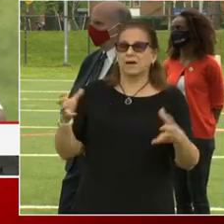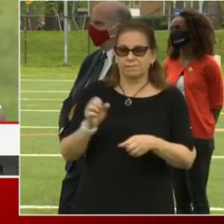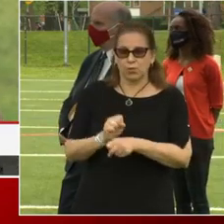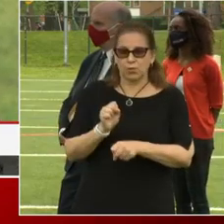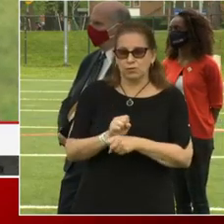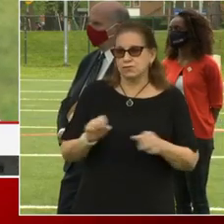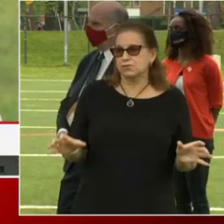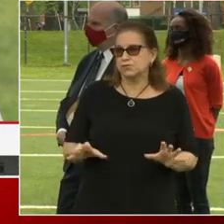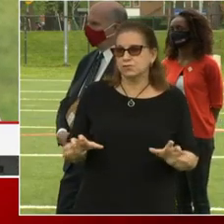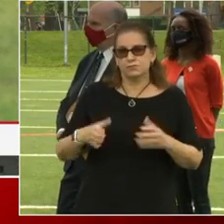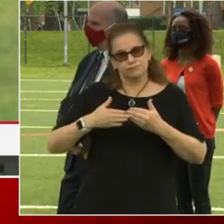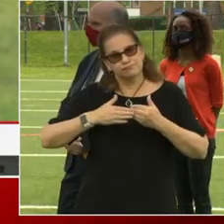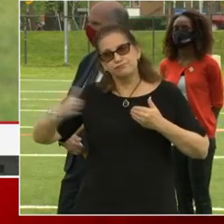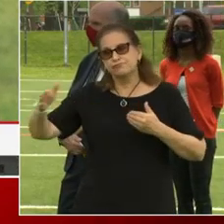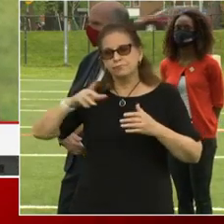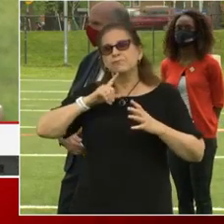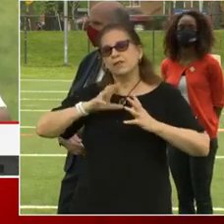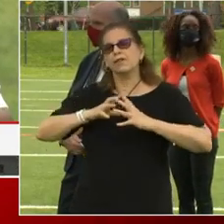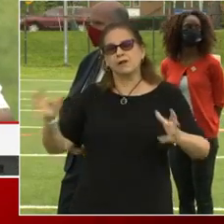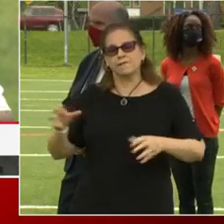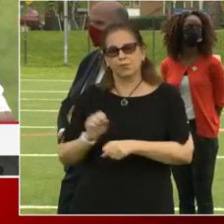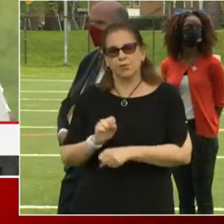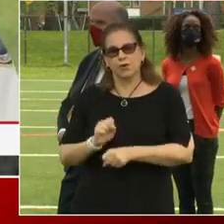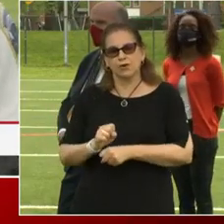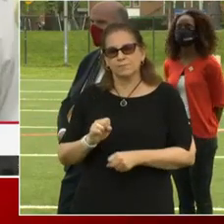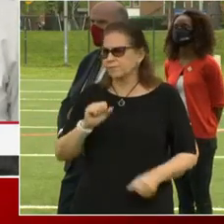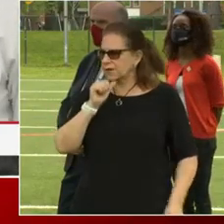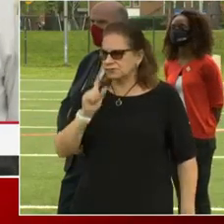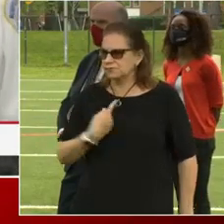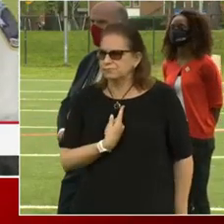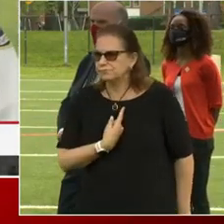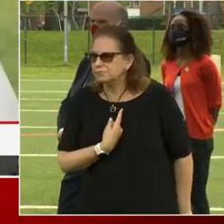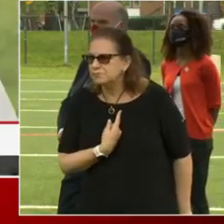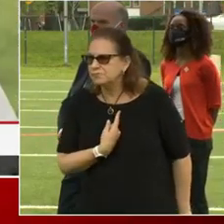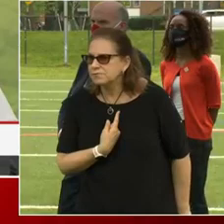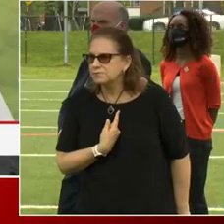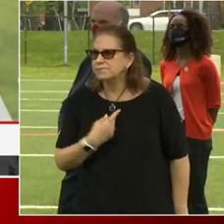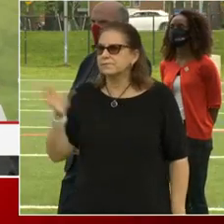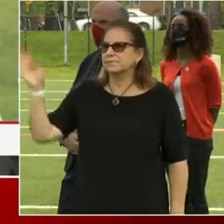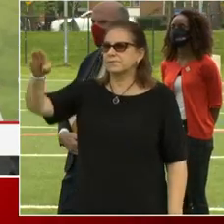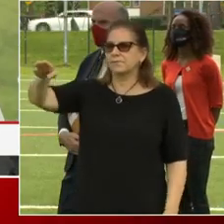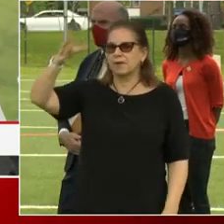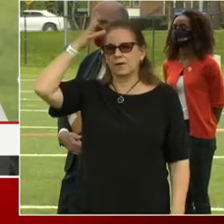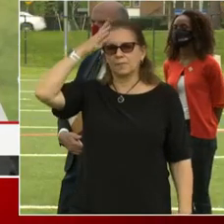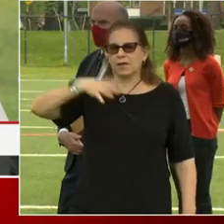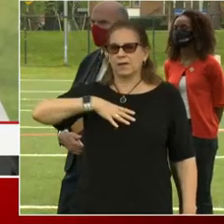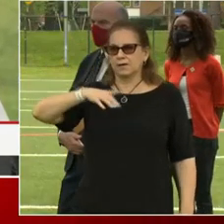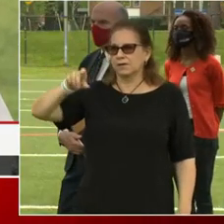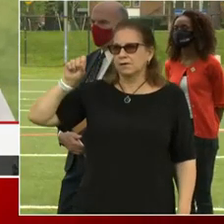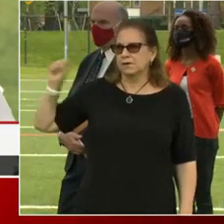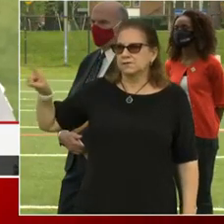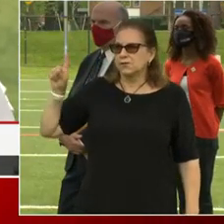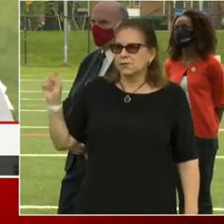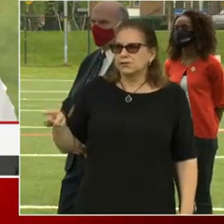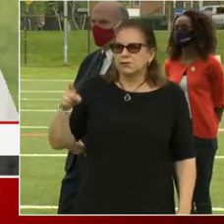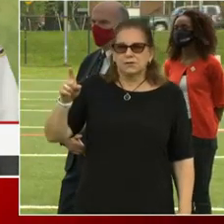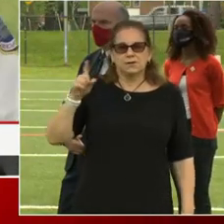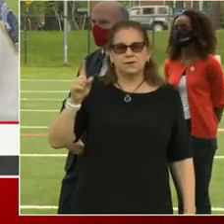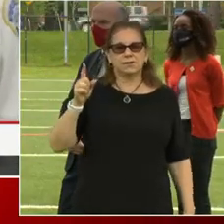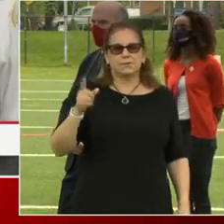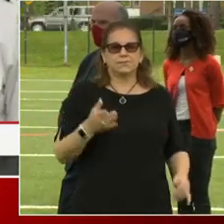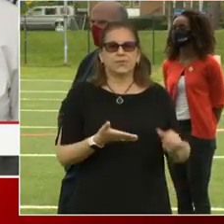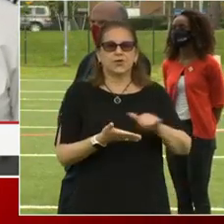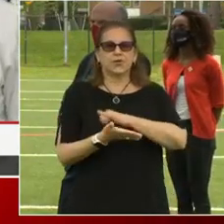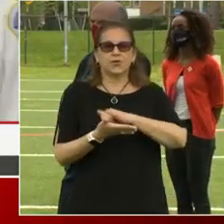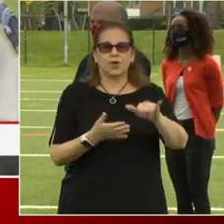work to do, and I'm hopeful that we're not in this by ourselves. Yes, sir, Tom. Yes, sir. Thank you, Chief. The New York Times reported, I think